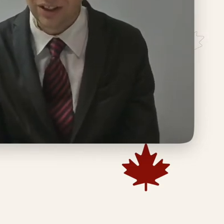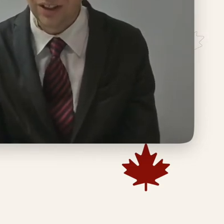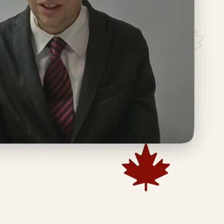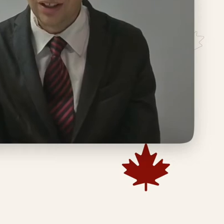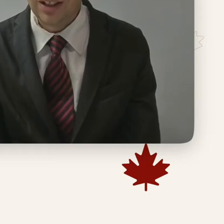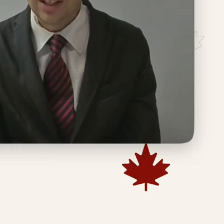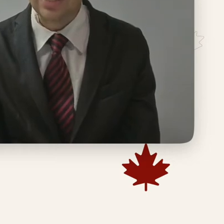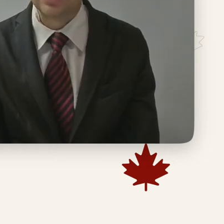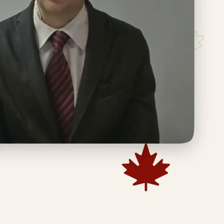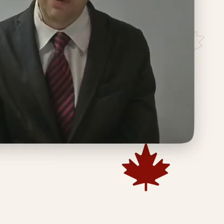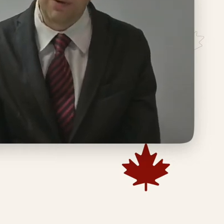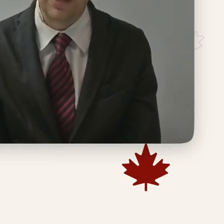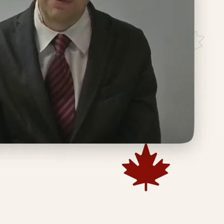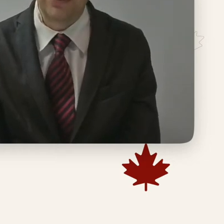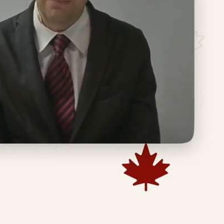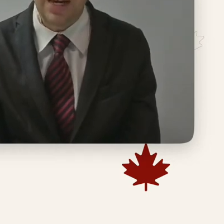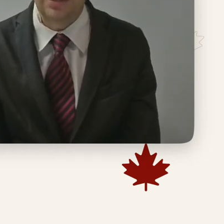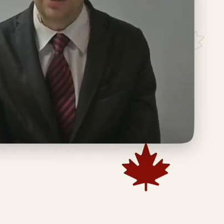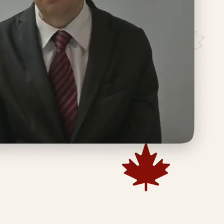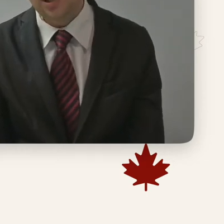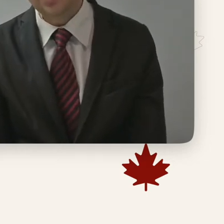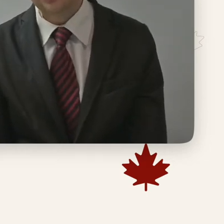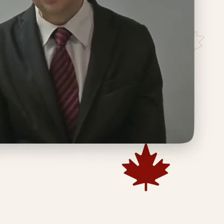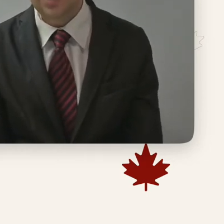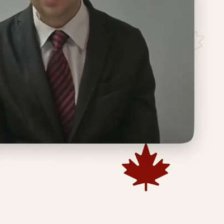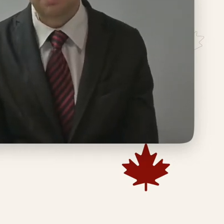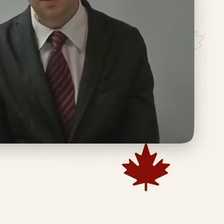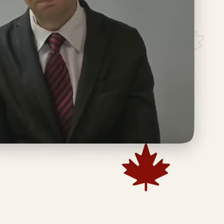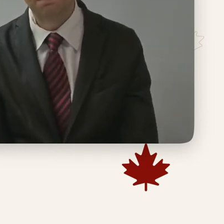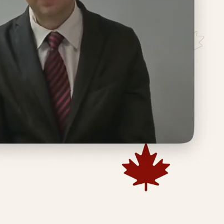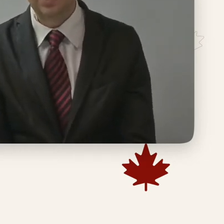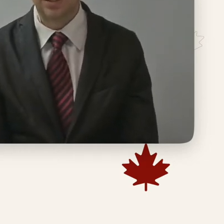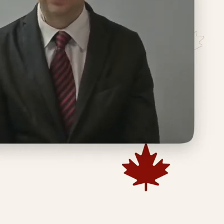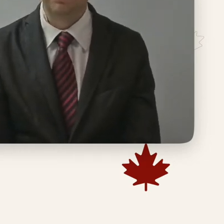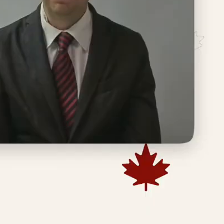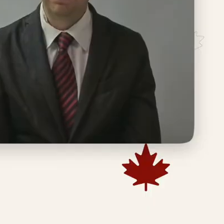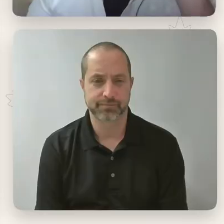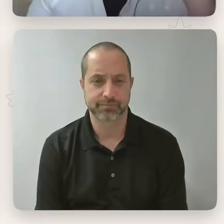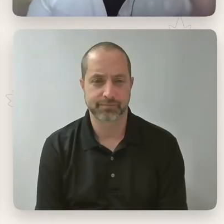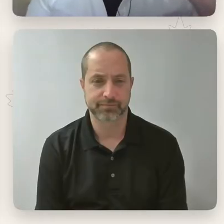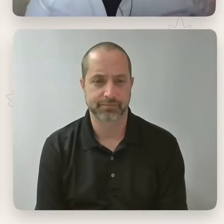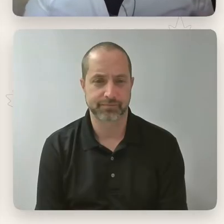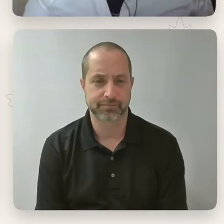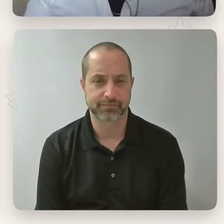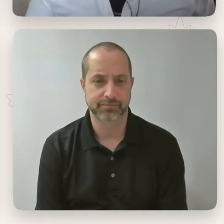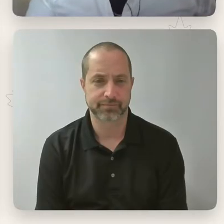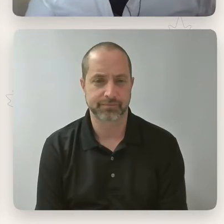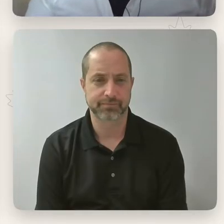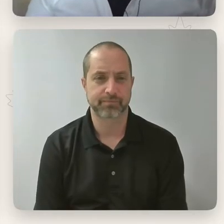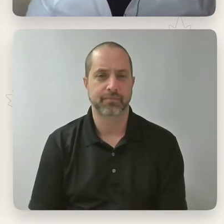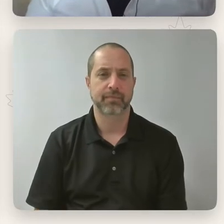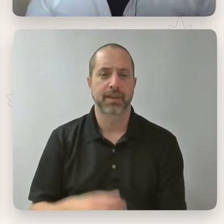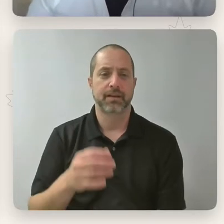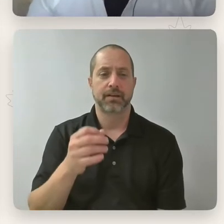is that we would be able to make the process accessible. Thank you. Right. To build off, um,